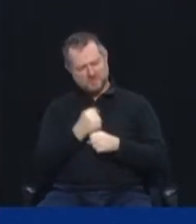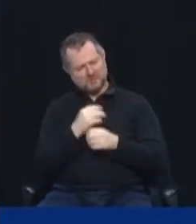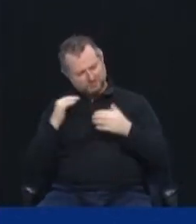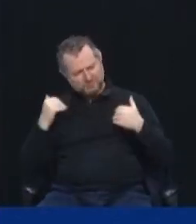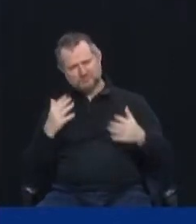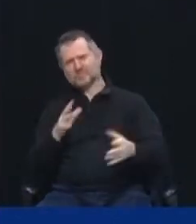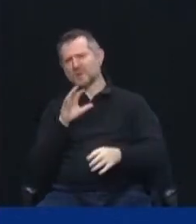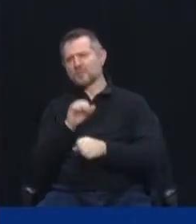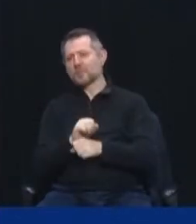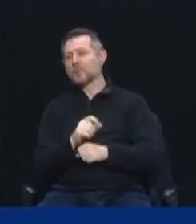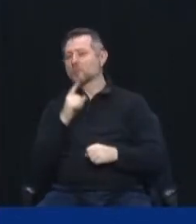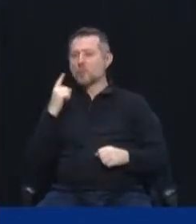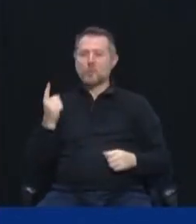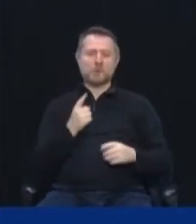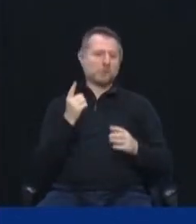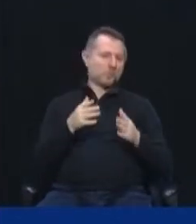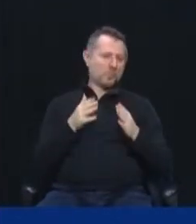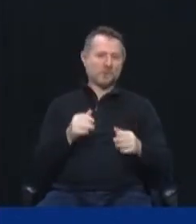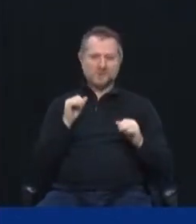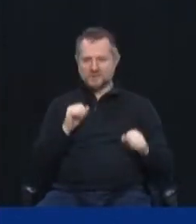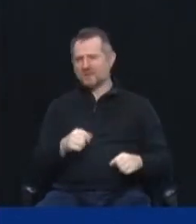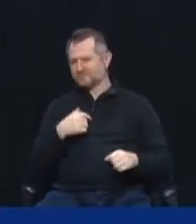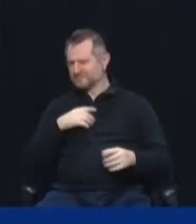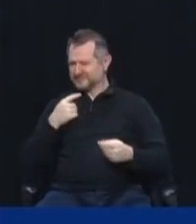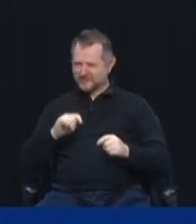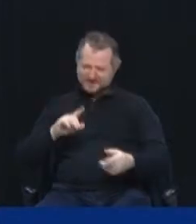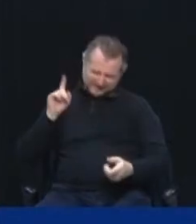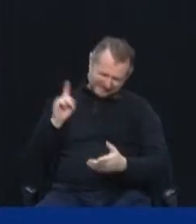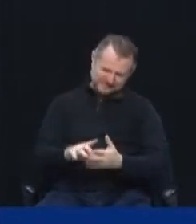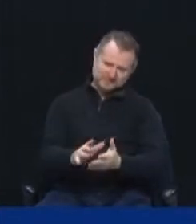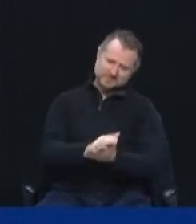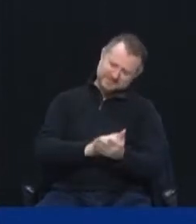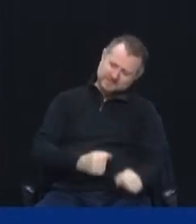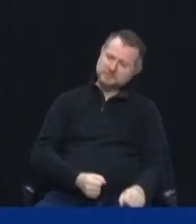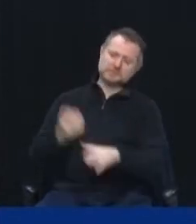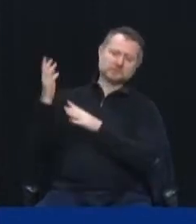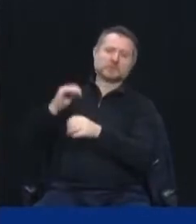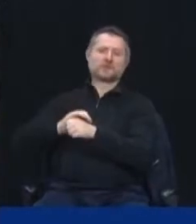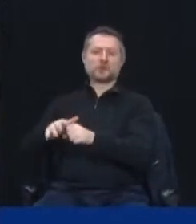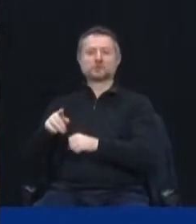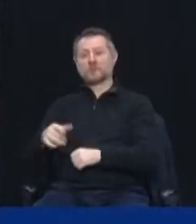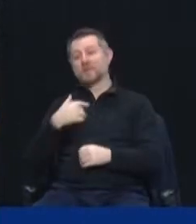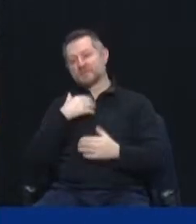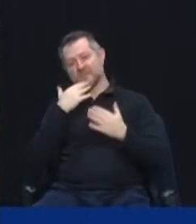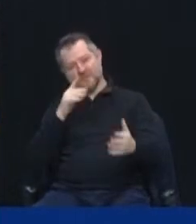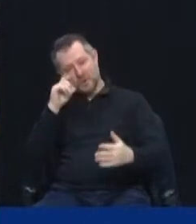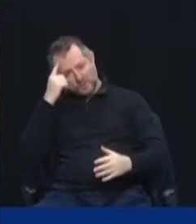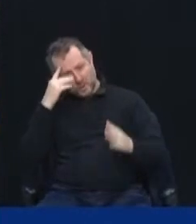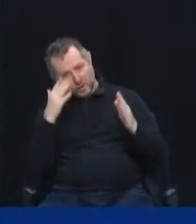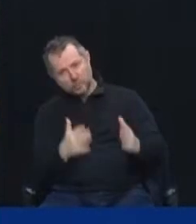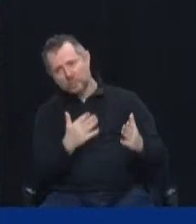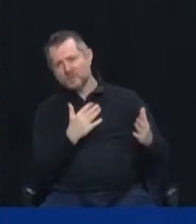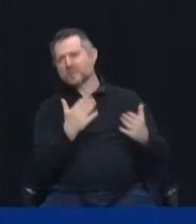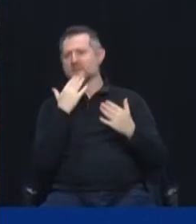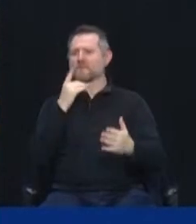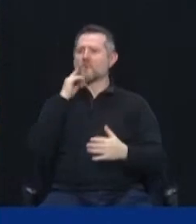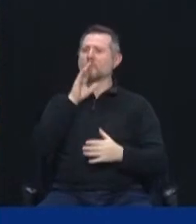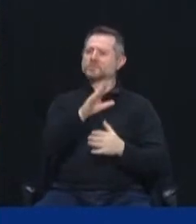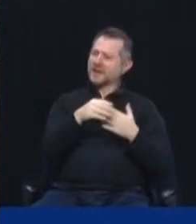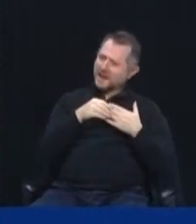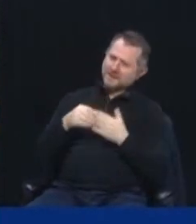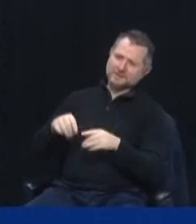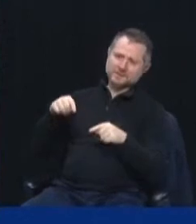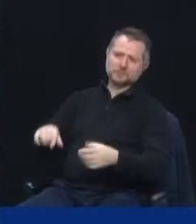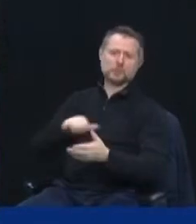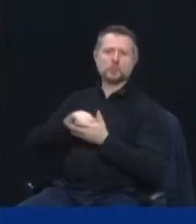way we can stop this crisis. So thank you, Governor. Thank you for leading this state through one